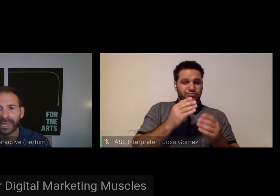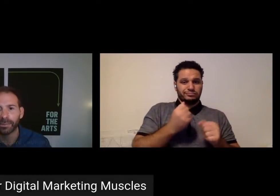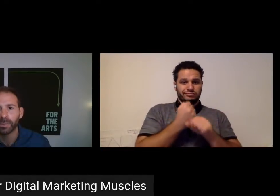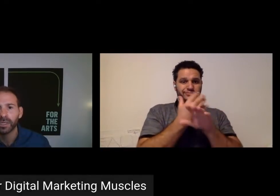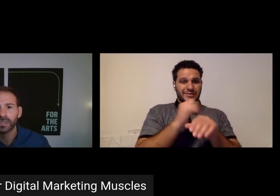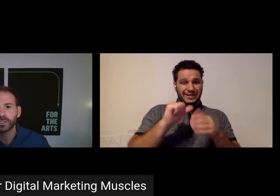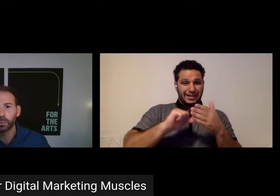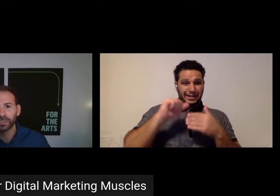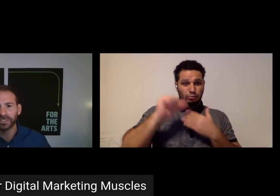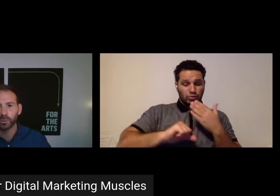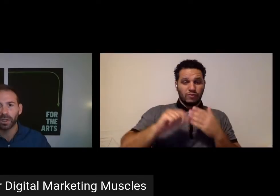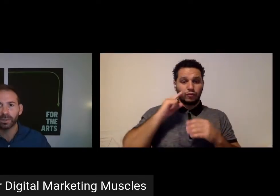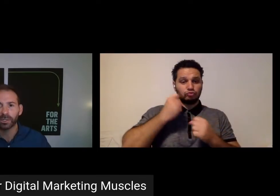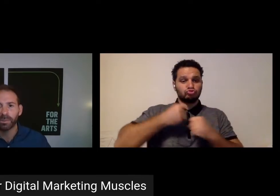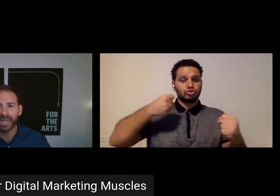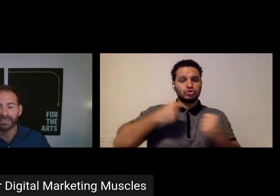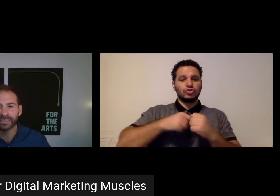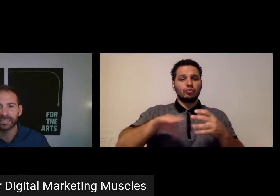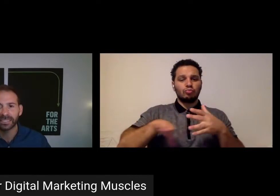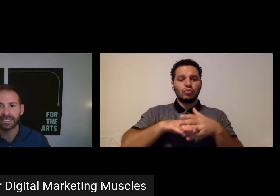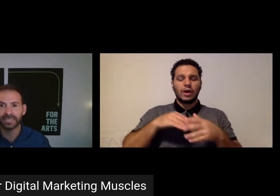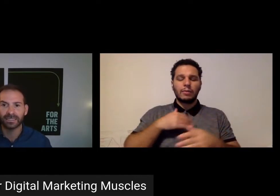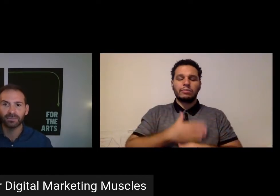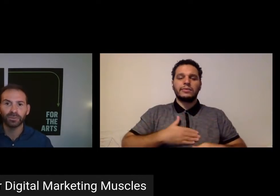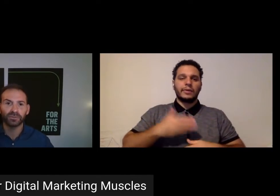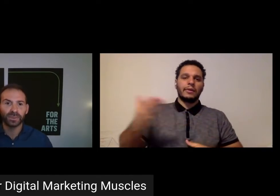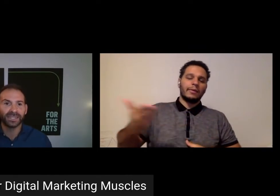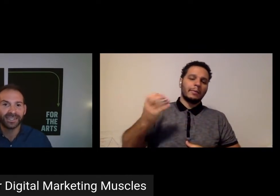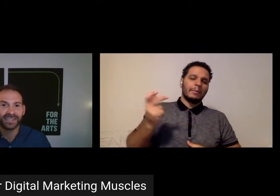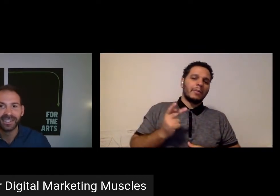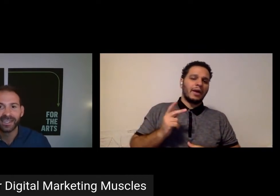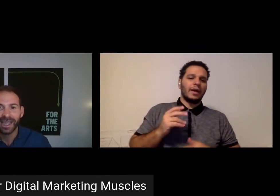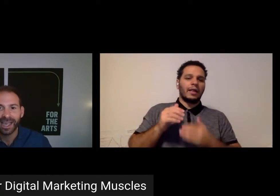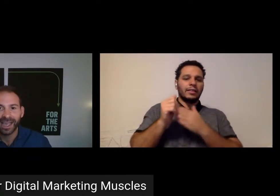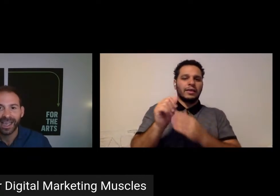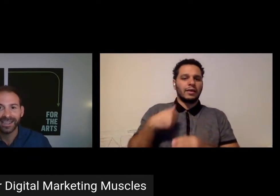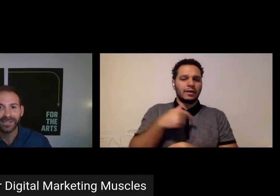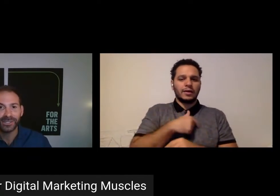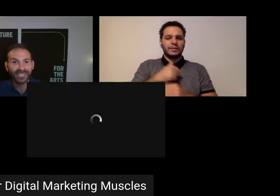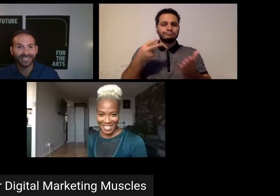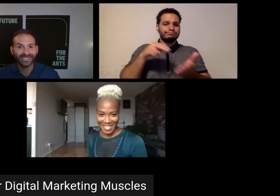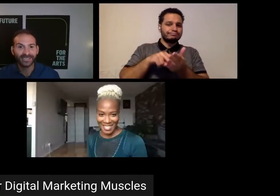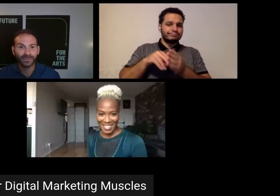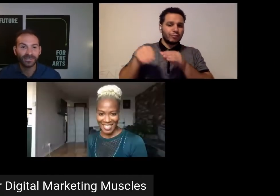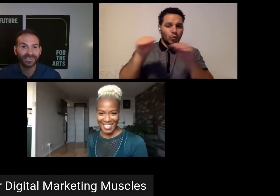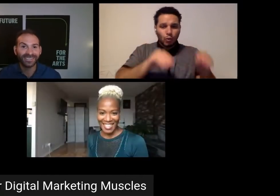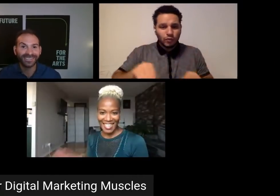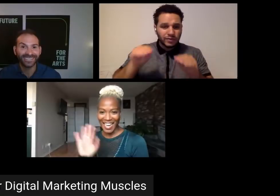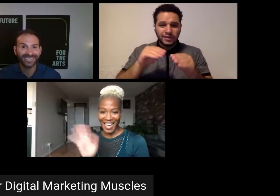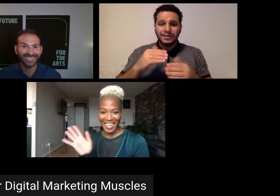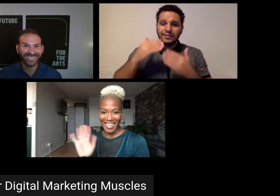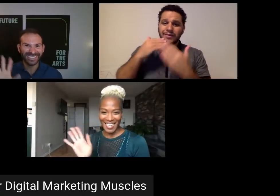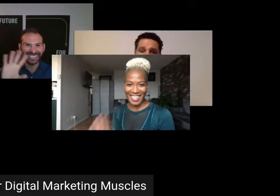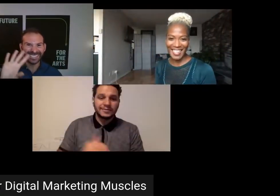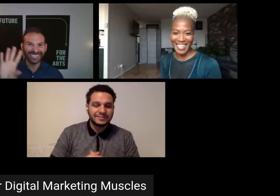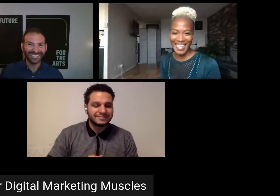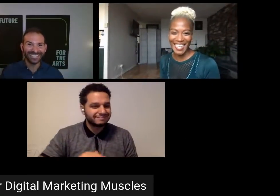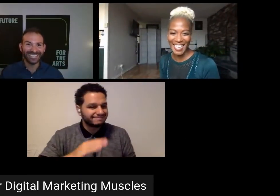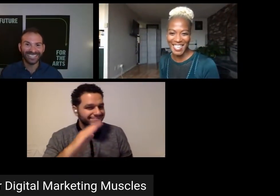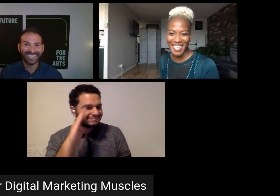break, and I'm so pleased to welcome her back to lead us in some movement. Hi, Akua.